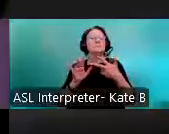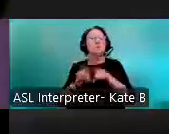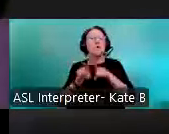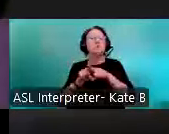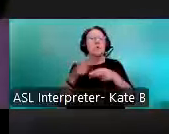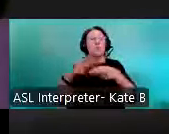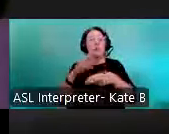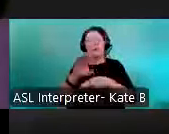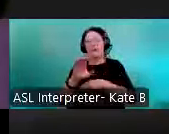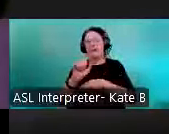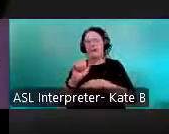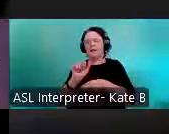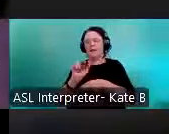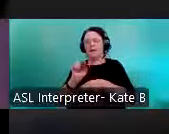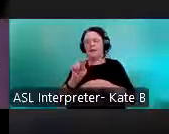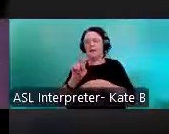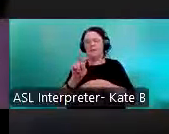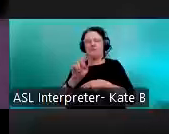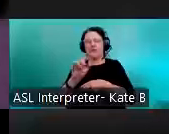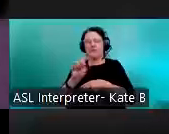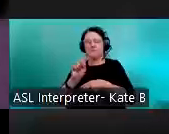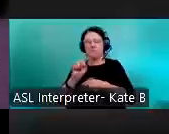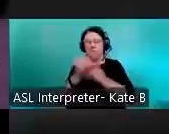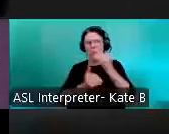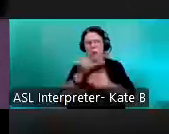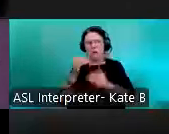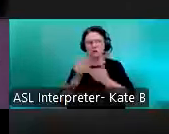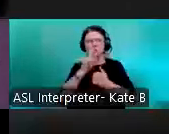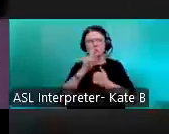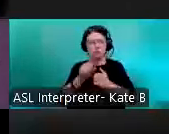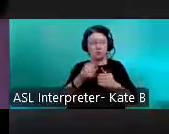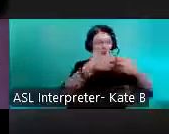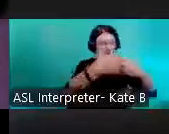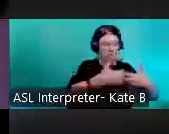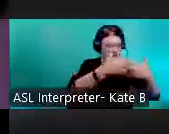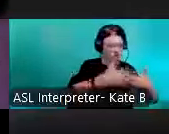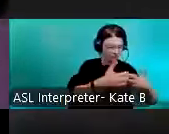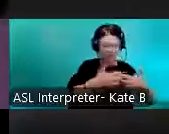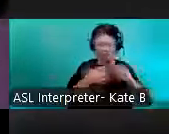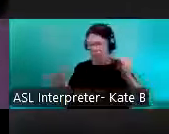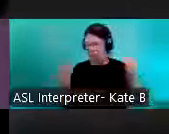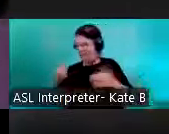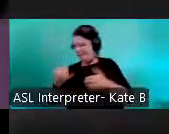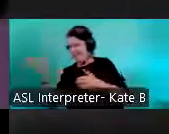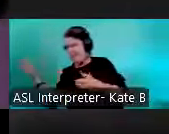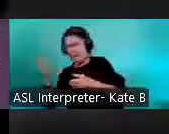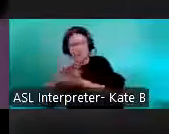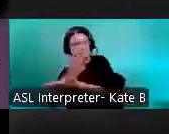process, which is when they do the checks and balances to make sure all the numbers are square at the end